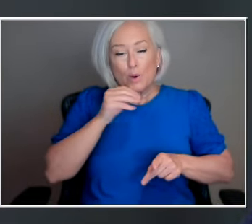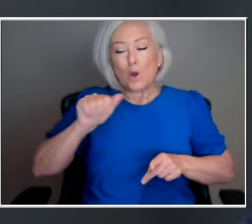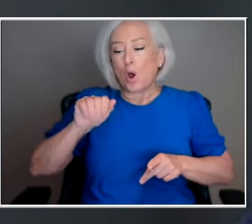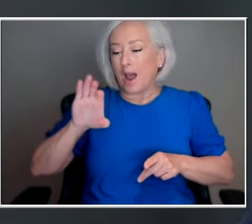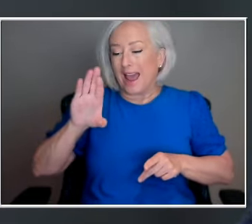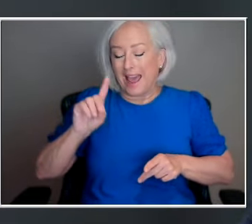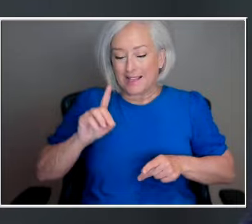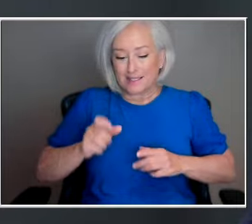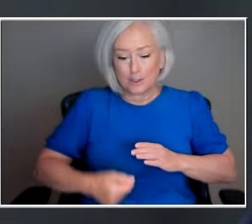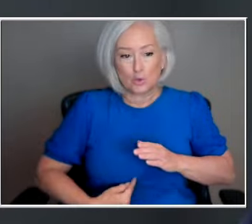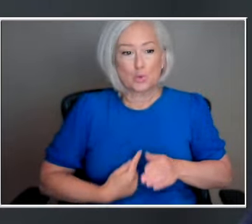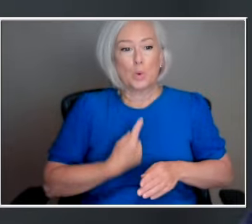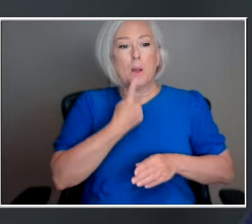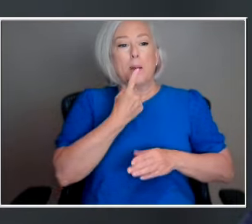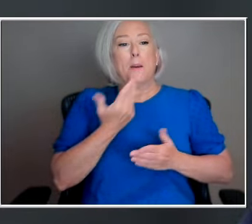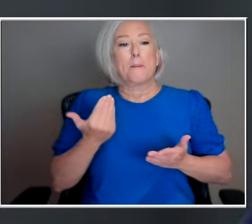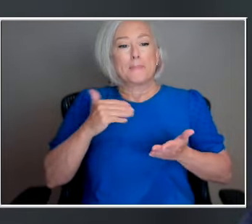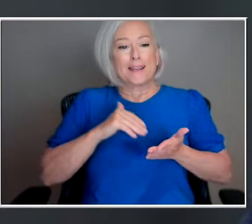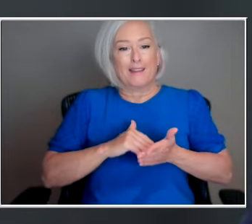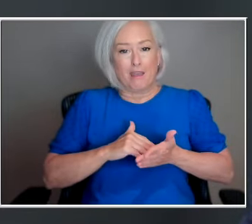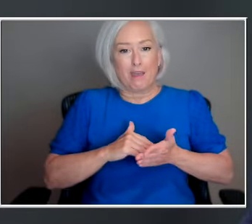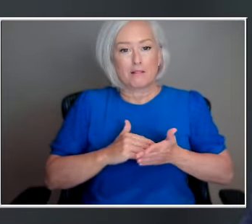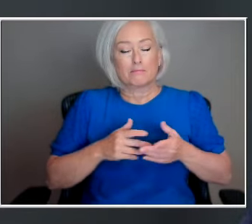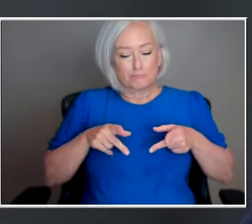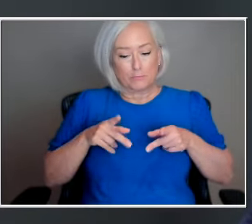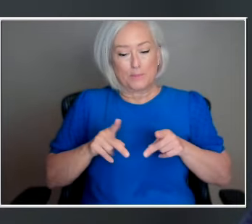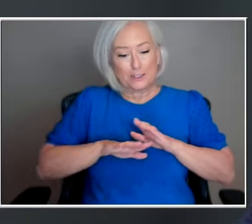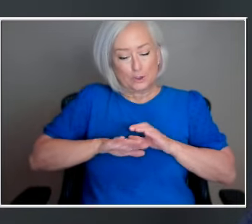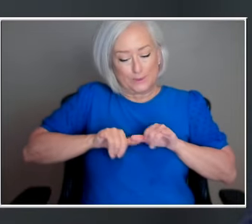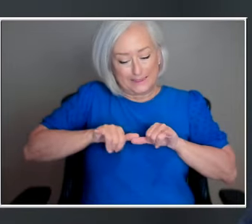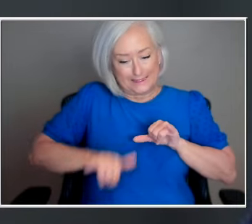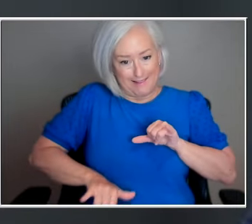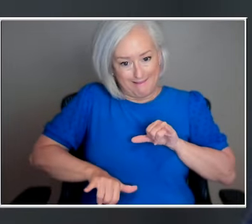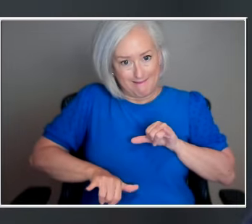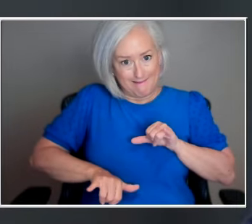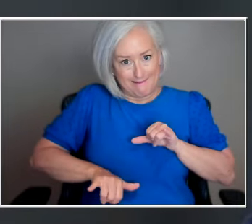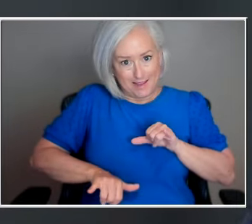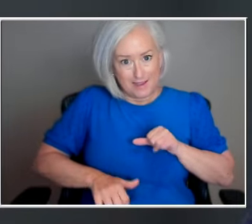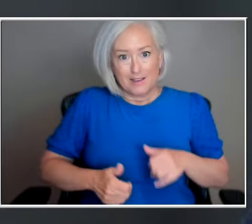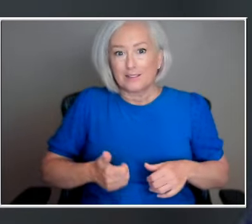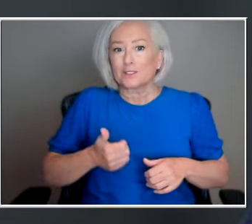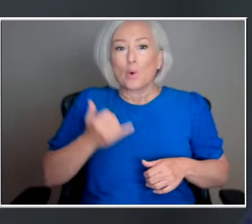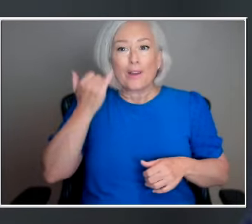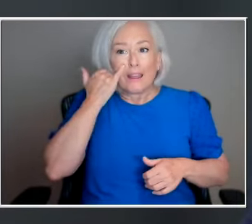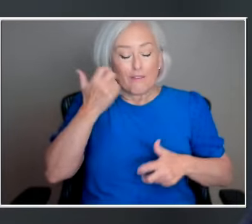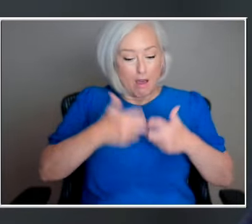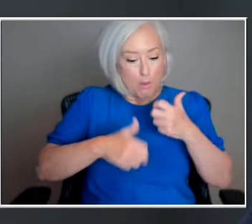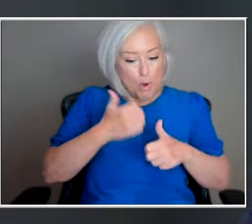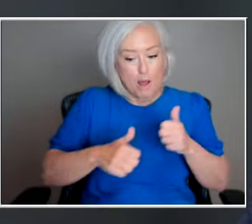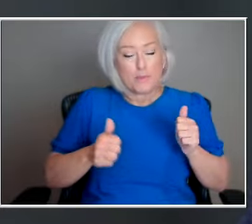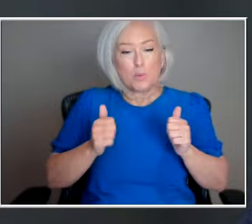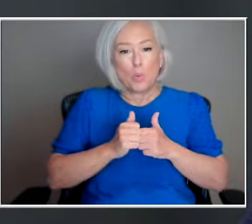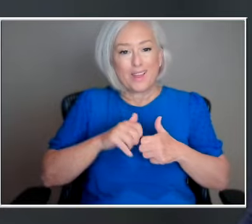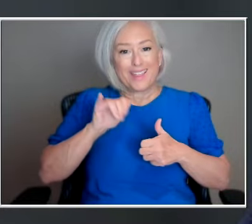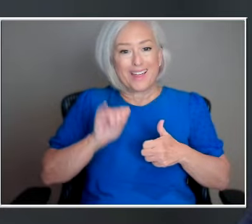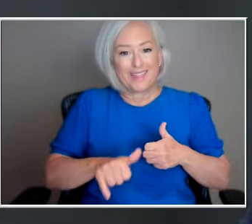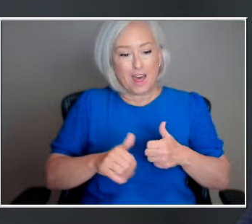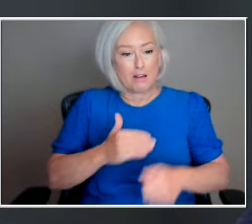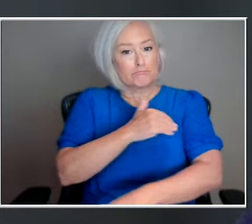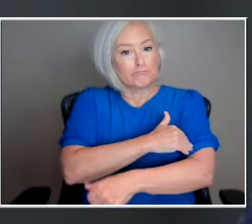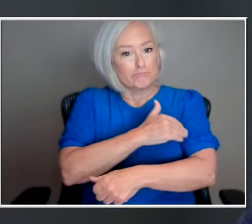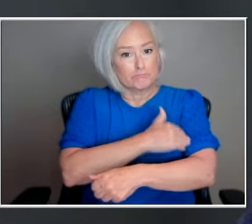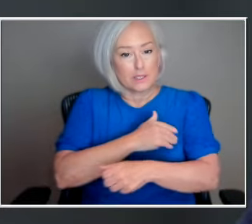of dysfunction to the GE junction can lead to reflux disease, reflux changes that can then lead to